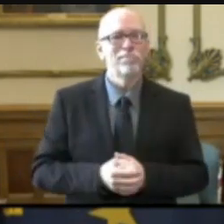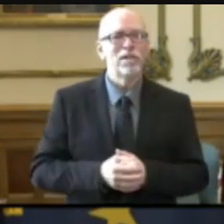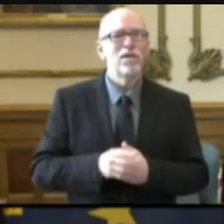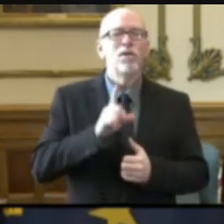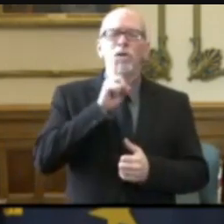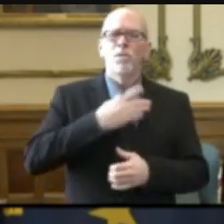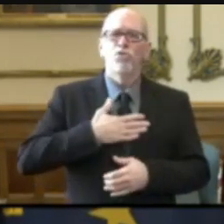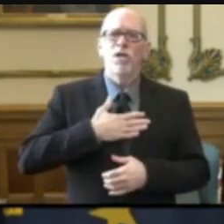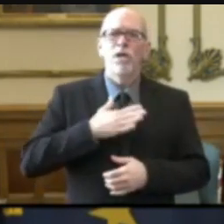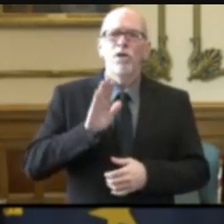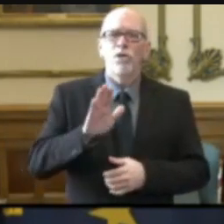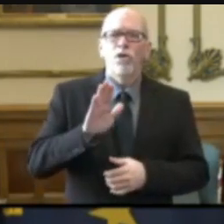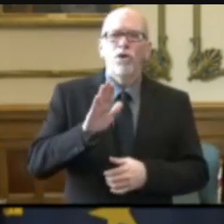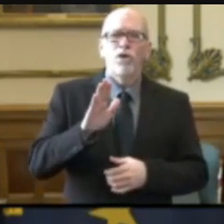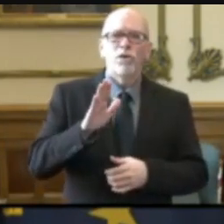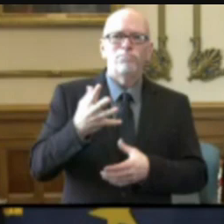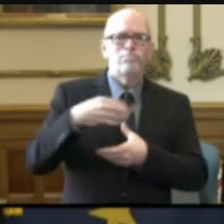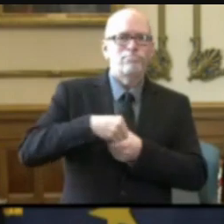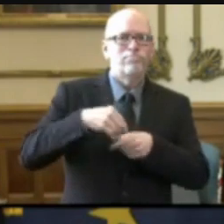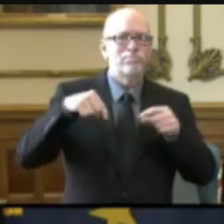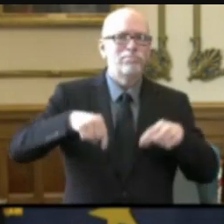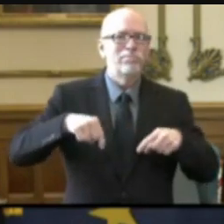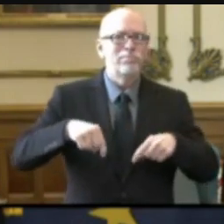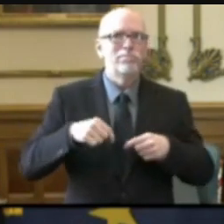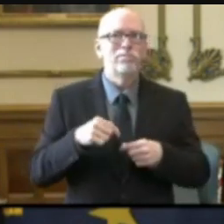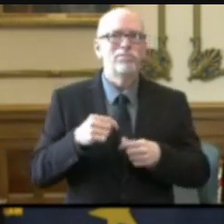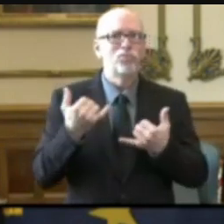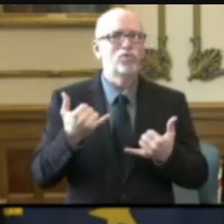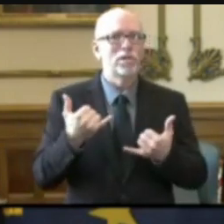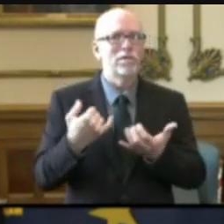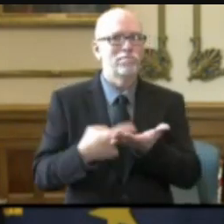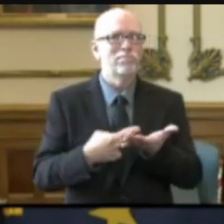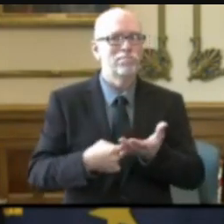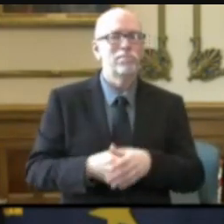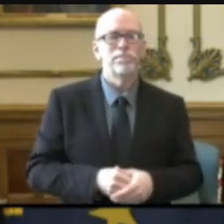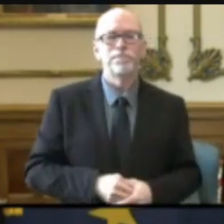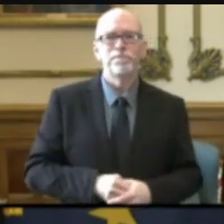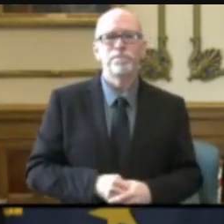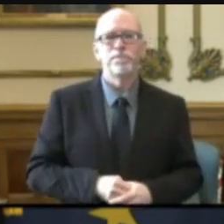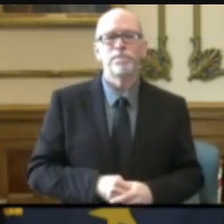Really appreciate you being part of today's delivery.